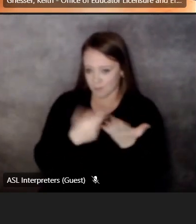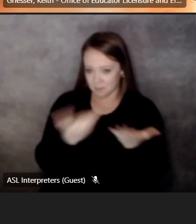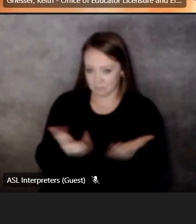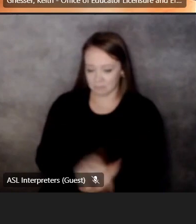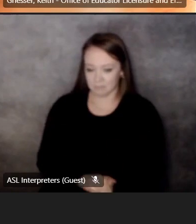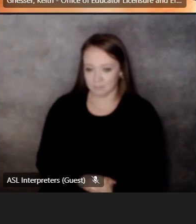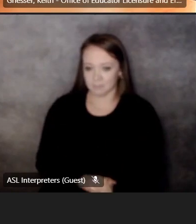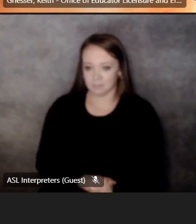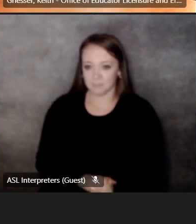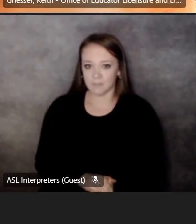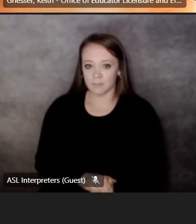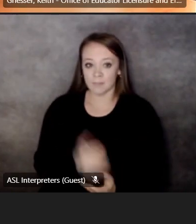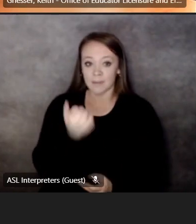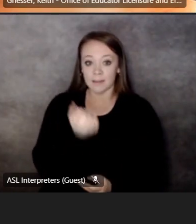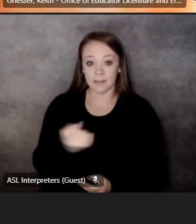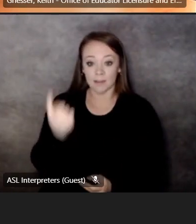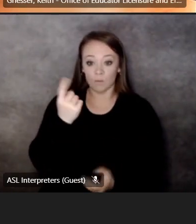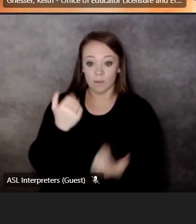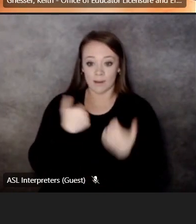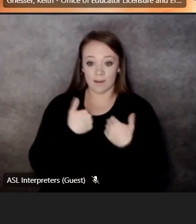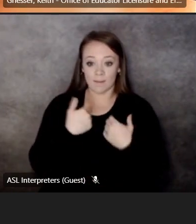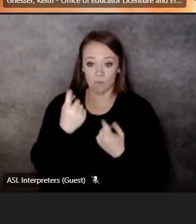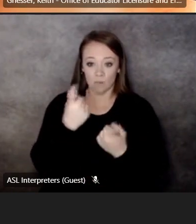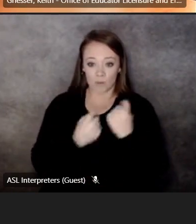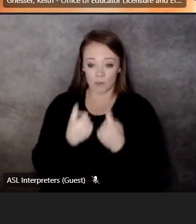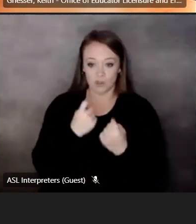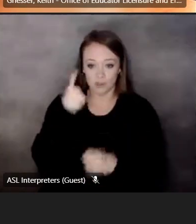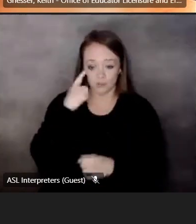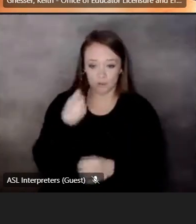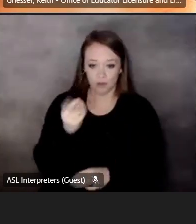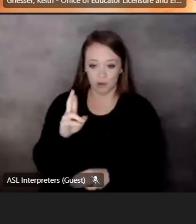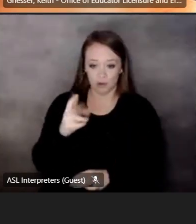Does anybody have any questions for Dr. Glass? Excuse me.